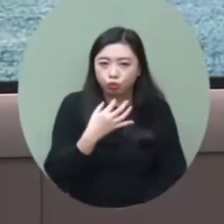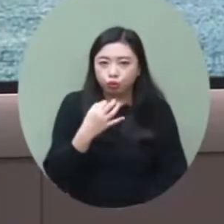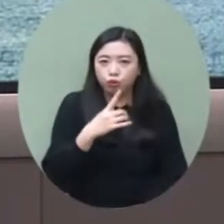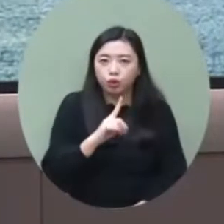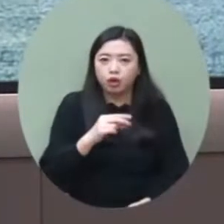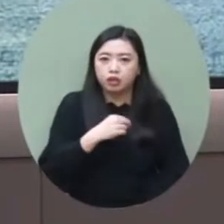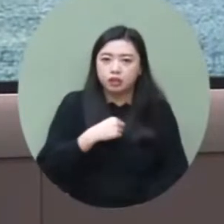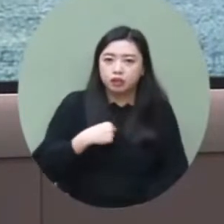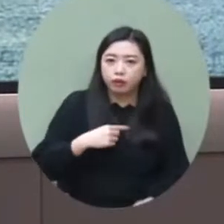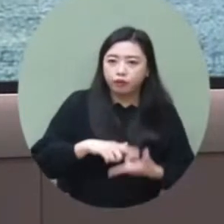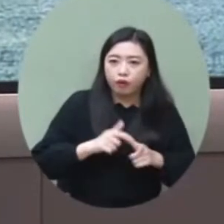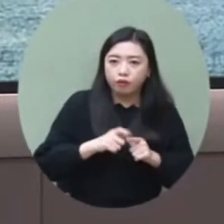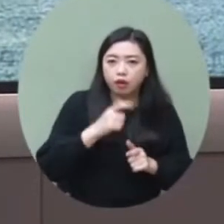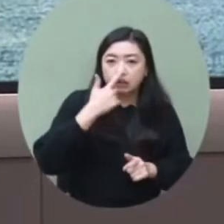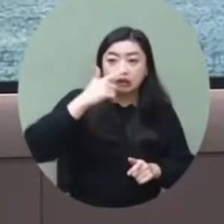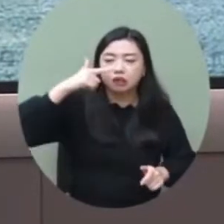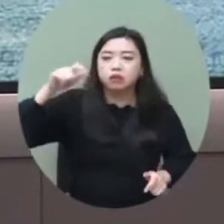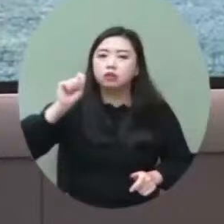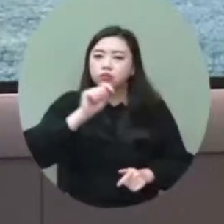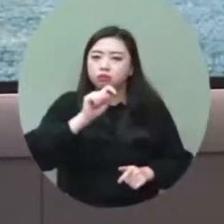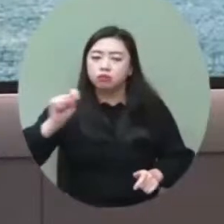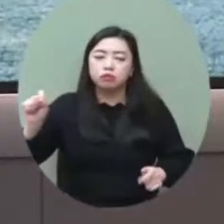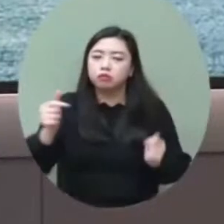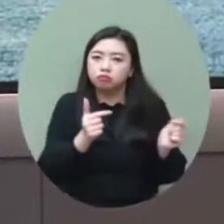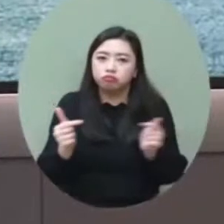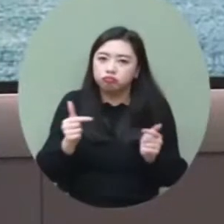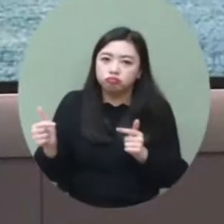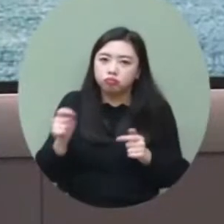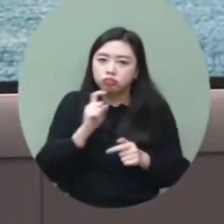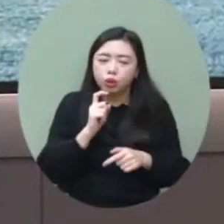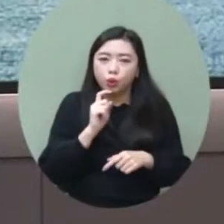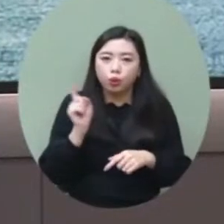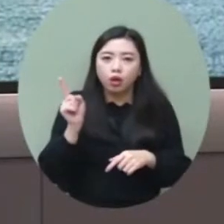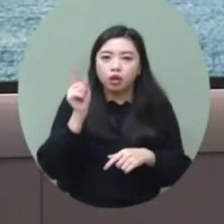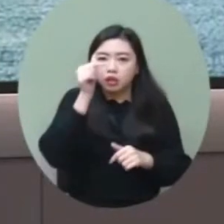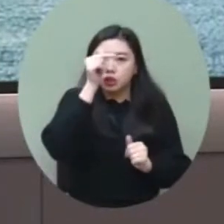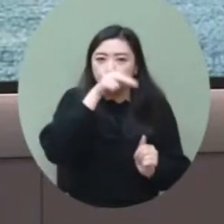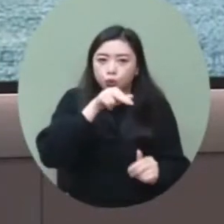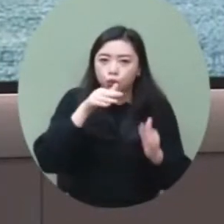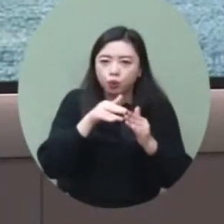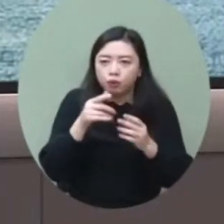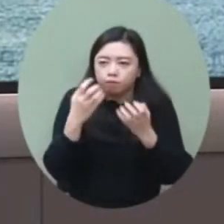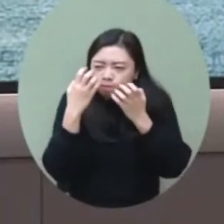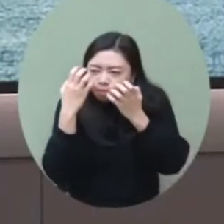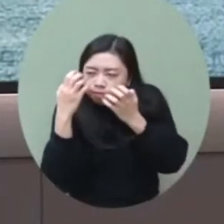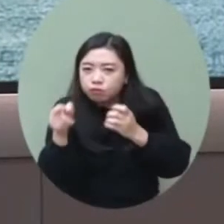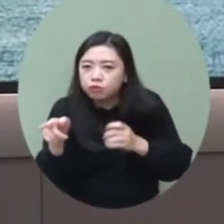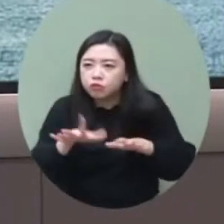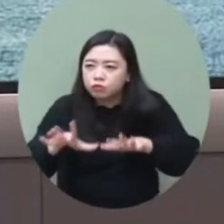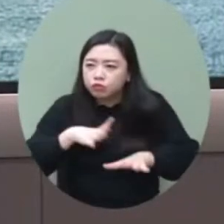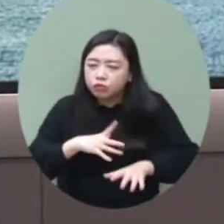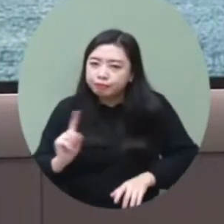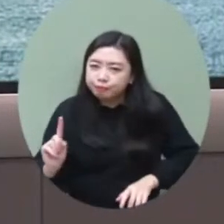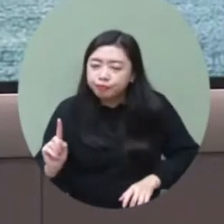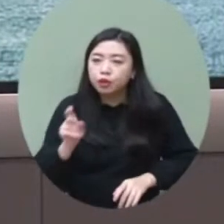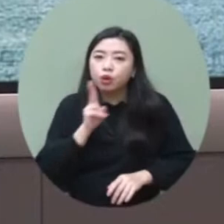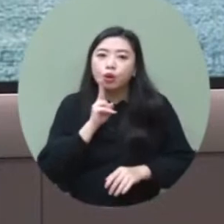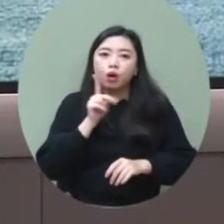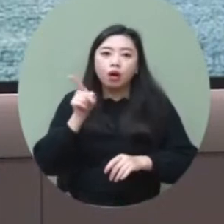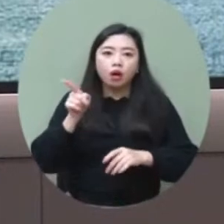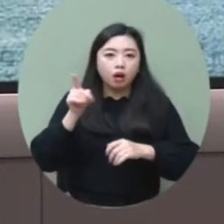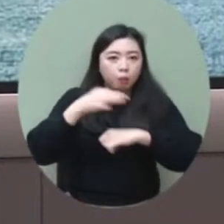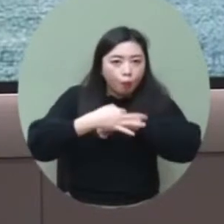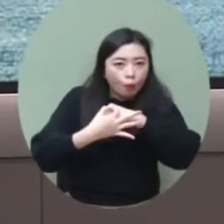Since the COVID-19 pandemic started, we have seen new treatments and drugs. And at the HA,